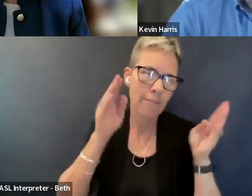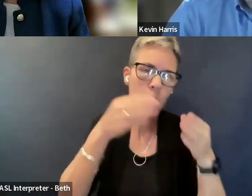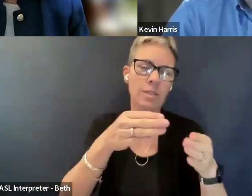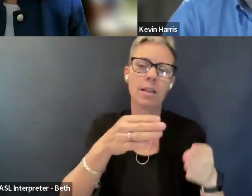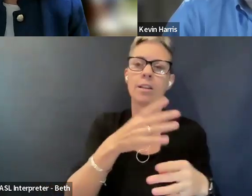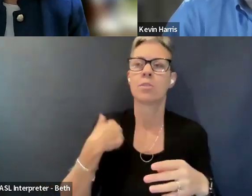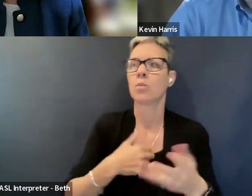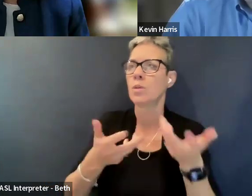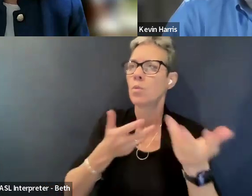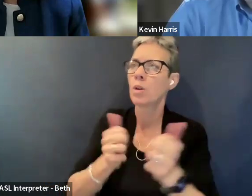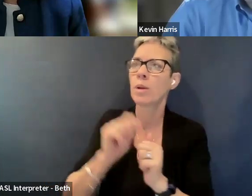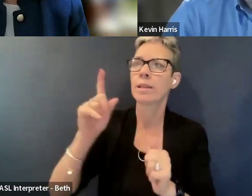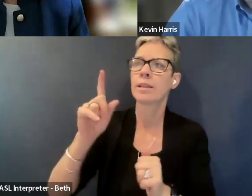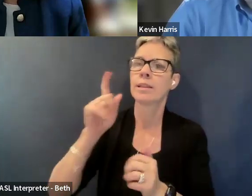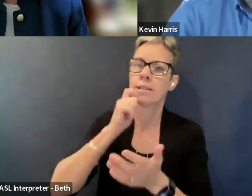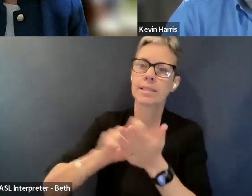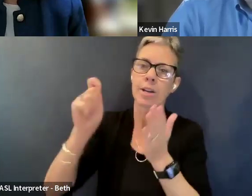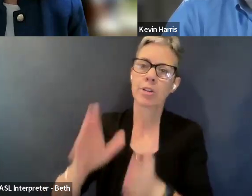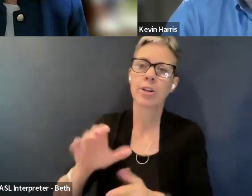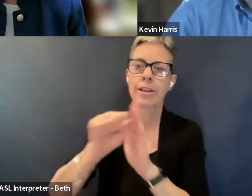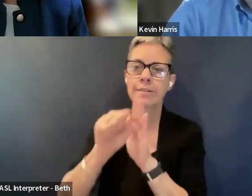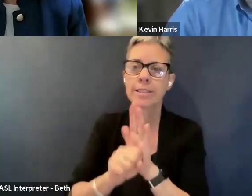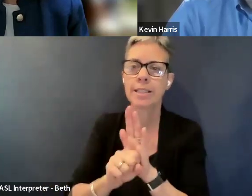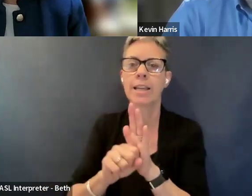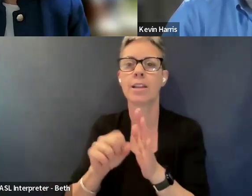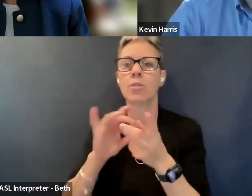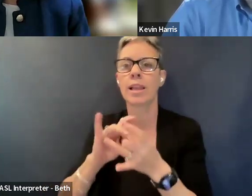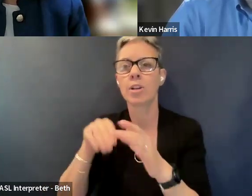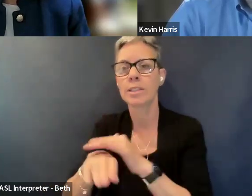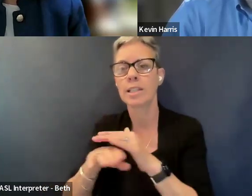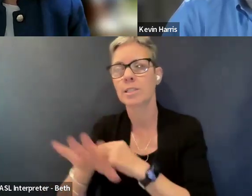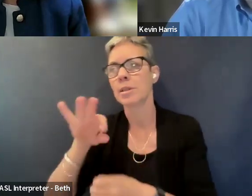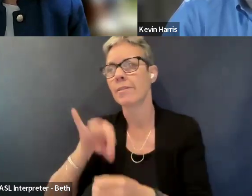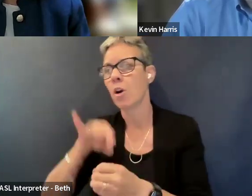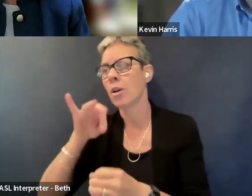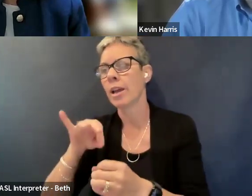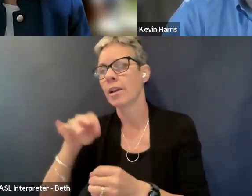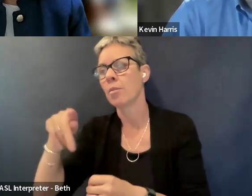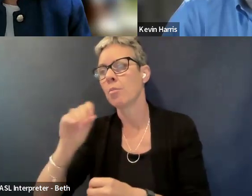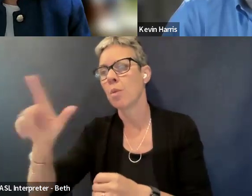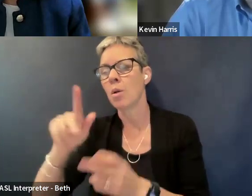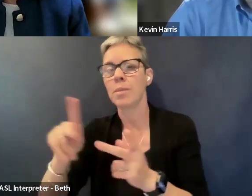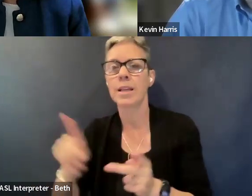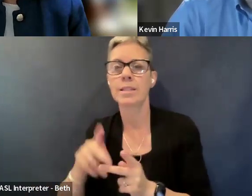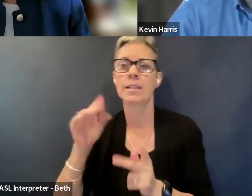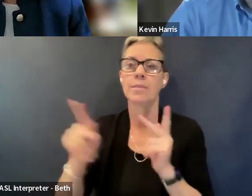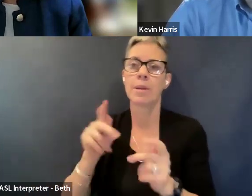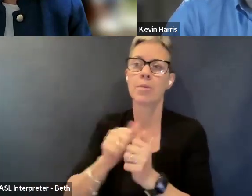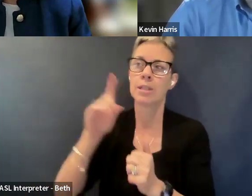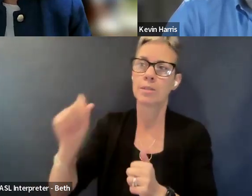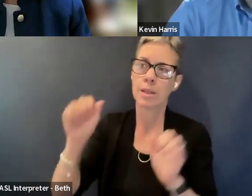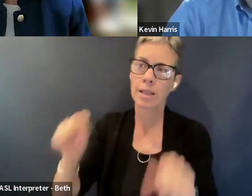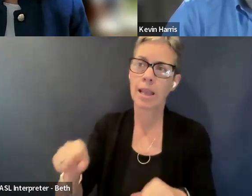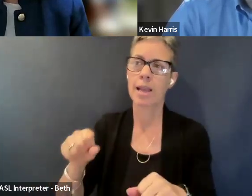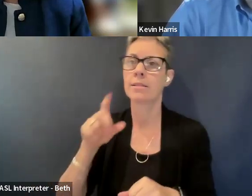about accessible polling places and how people with disabilities are able to exercise their vote privately